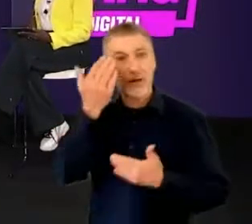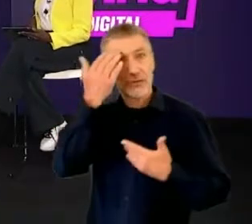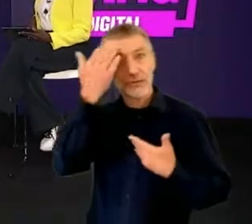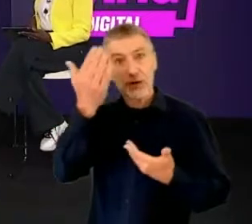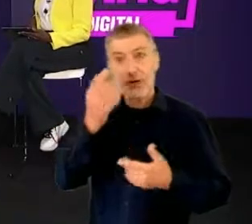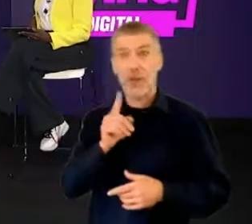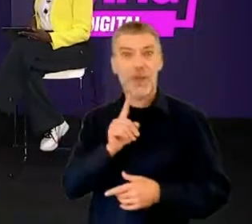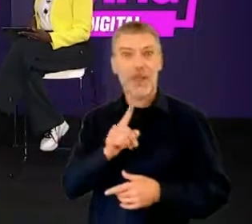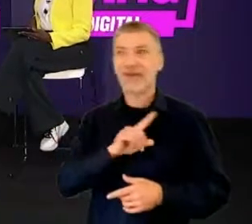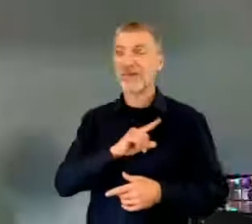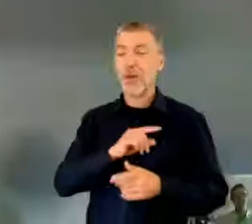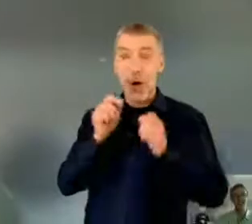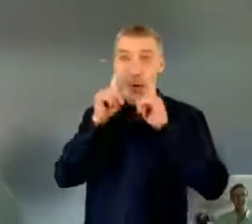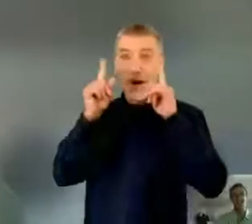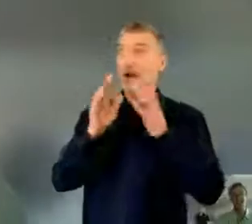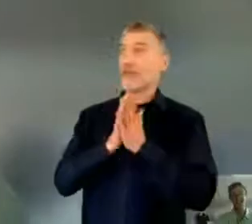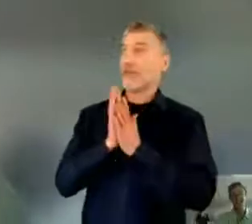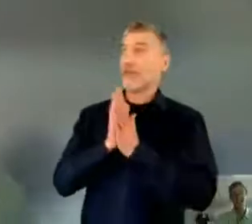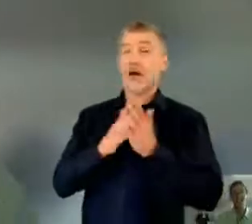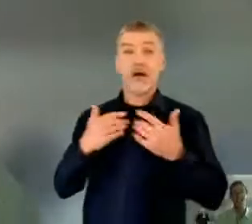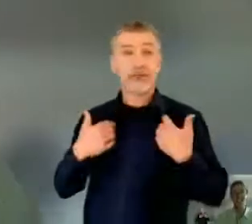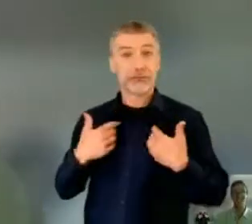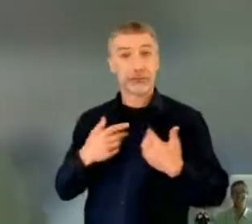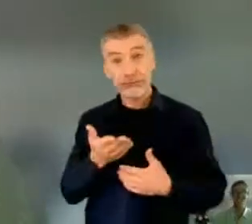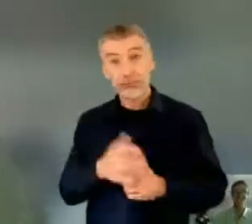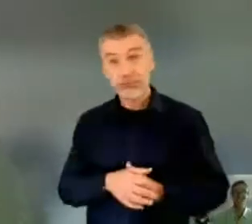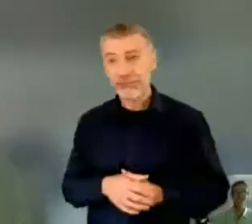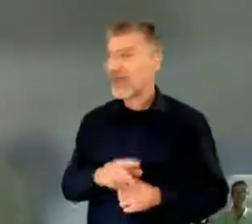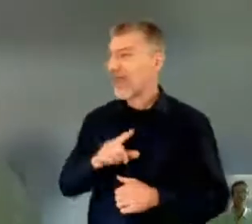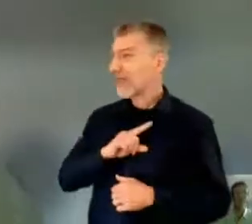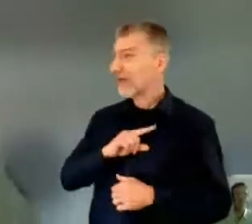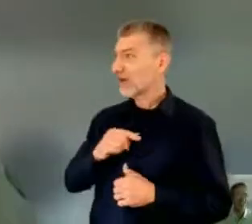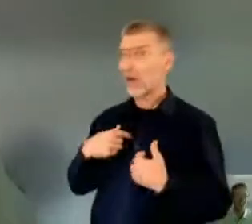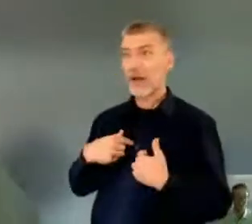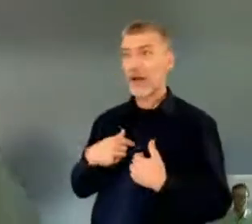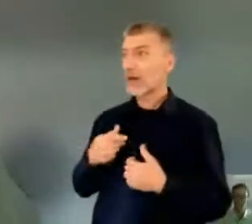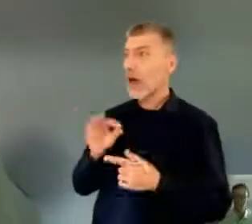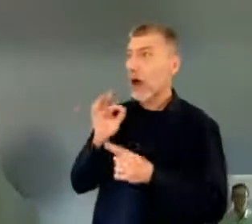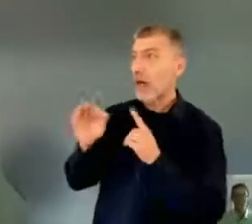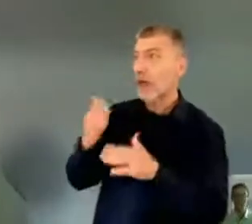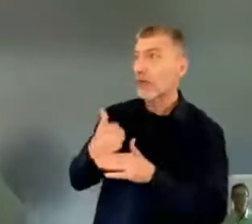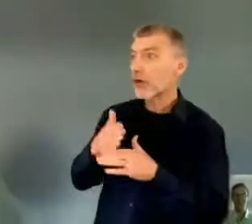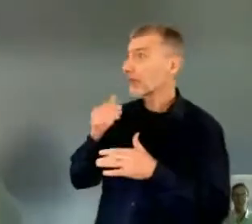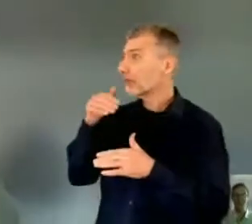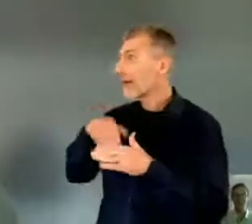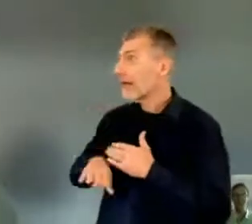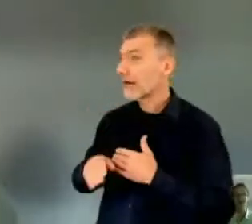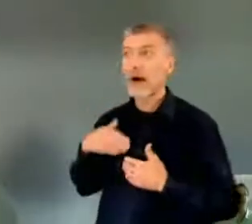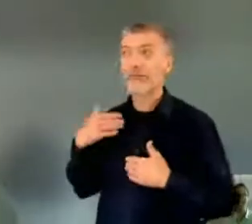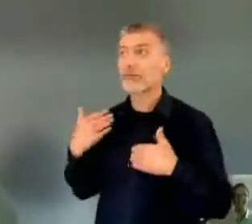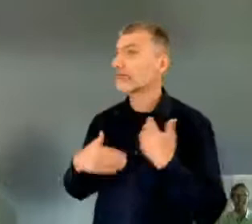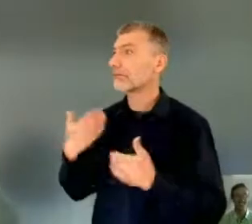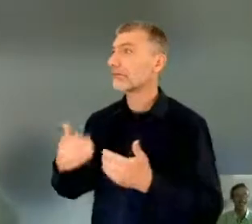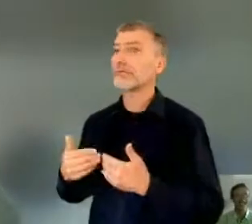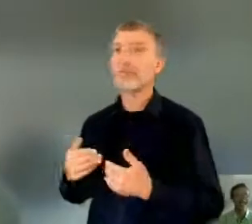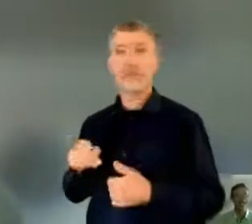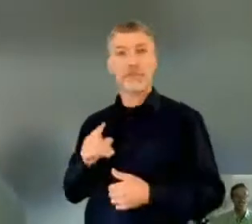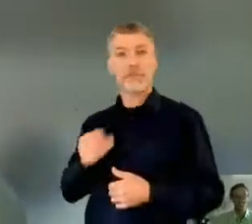isn't it? Yeah, I mean, that's what I got into. And they just say it's just exciting. And I think you're ever learning something new as well. I think